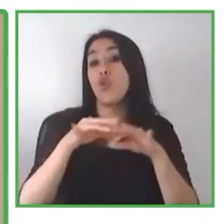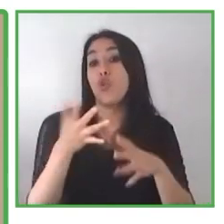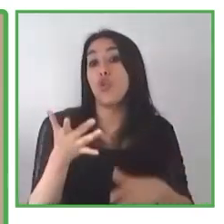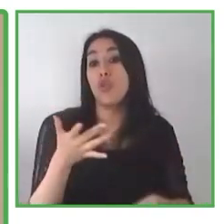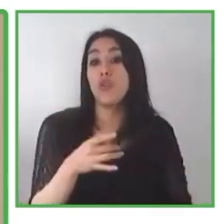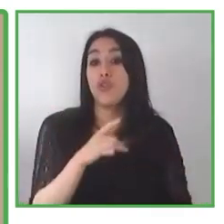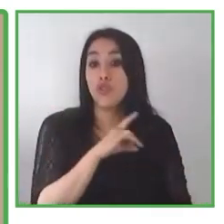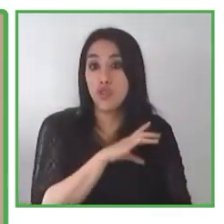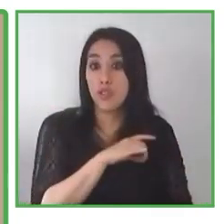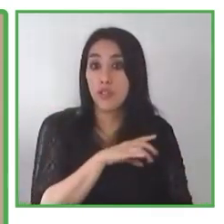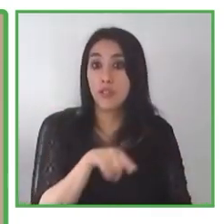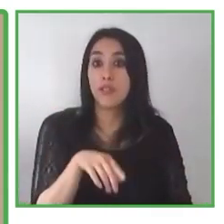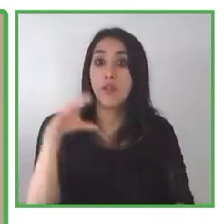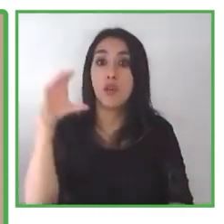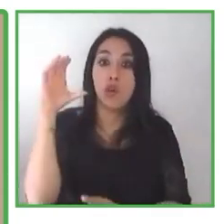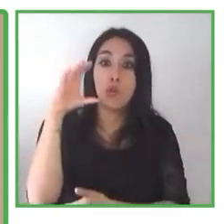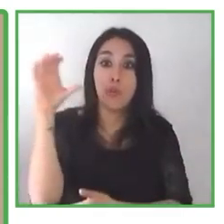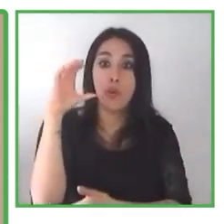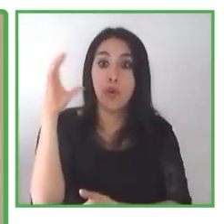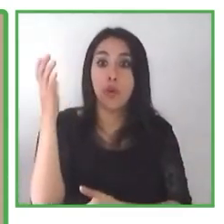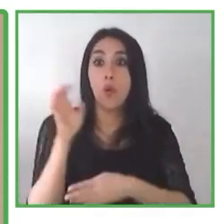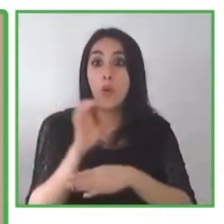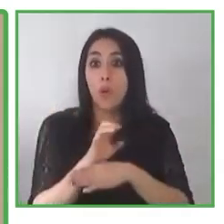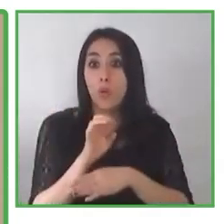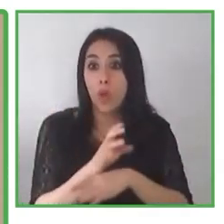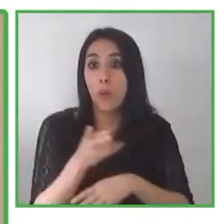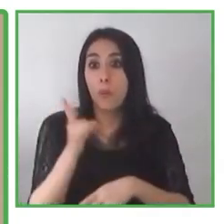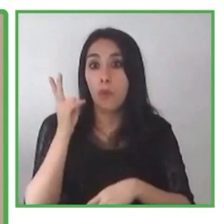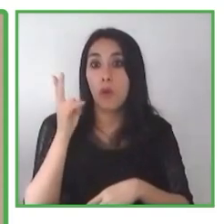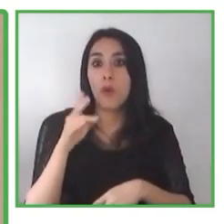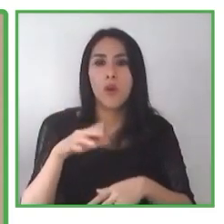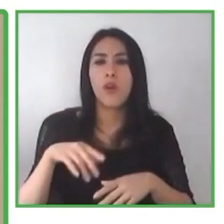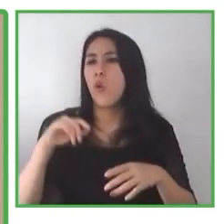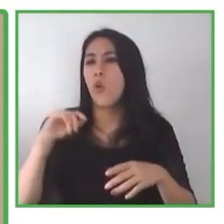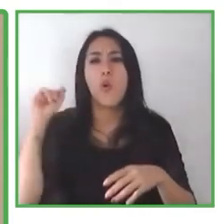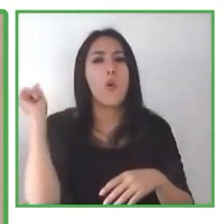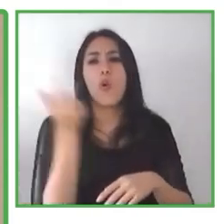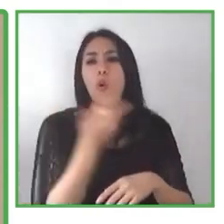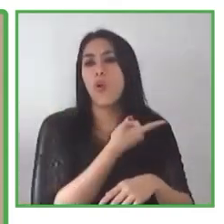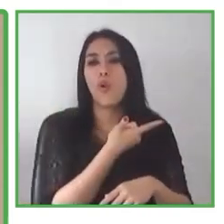Colombia and Peru, and also organizations of people with disabilities.